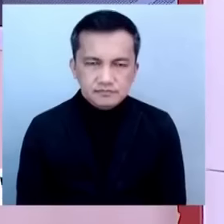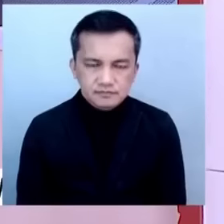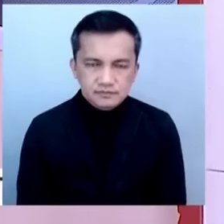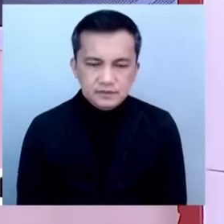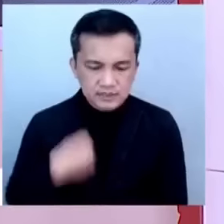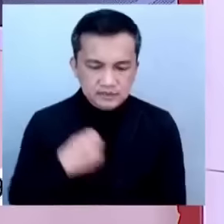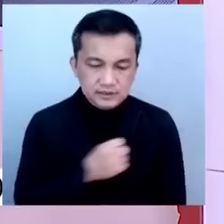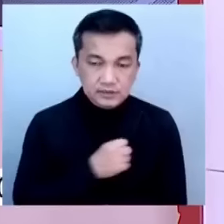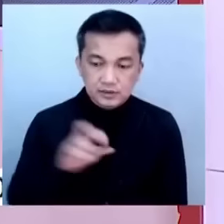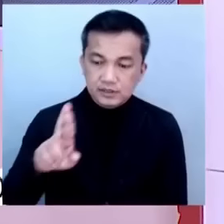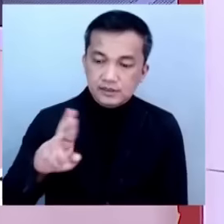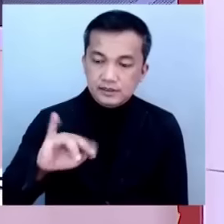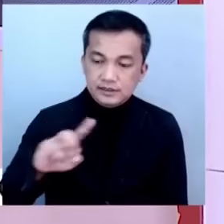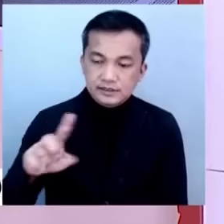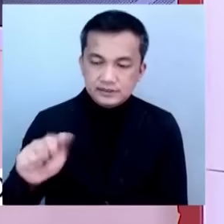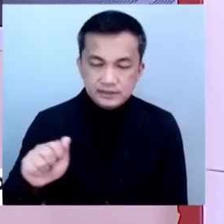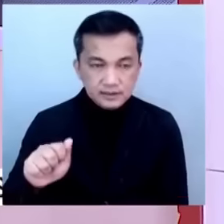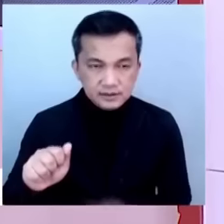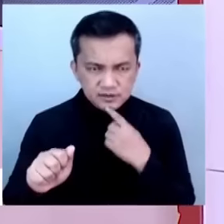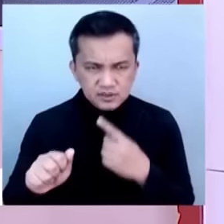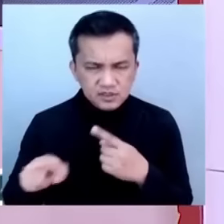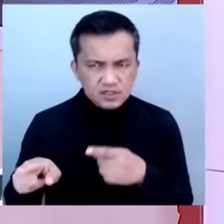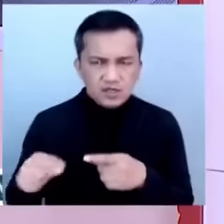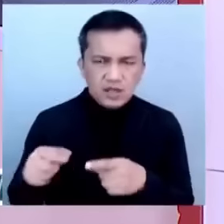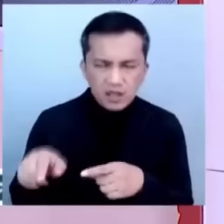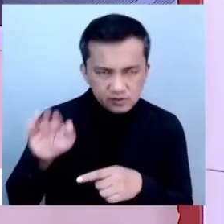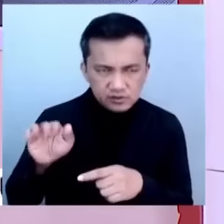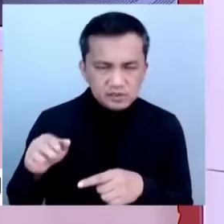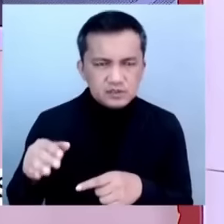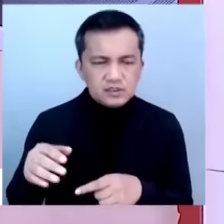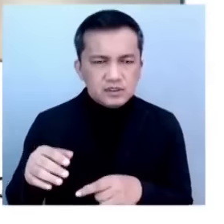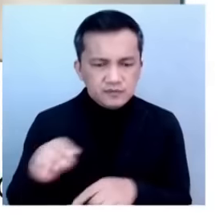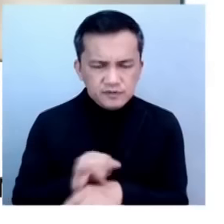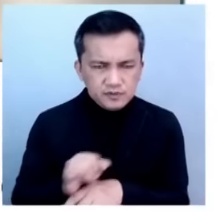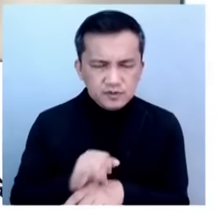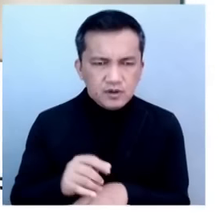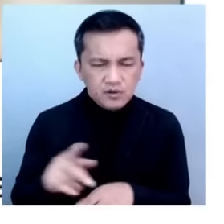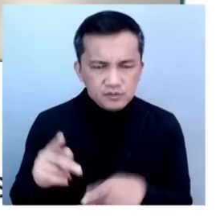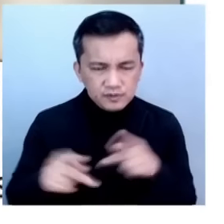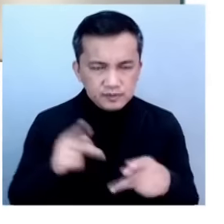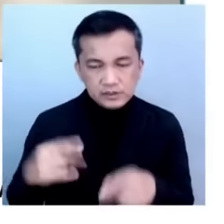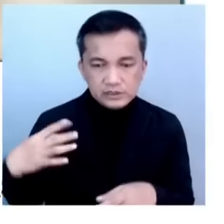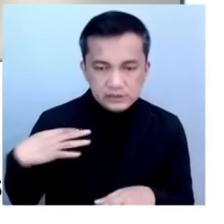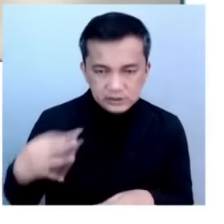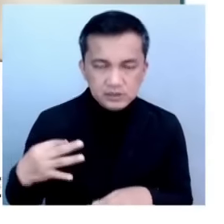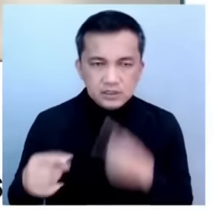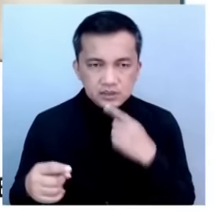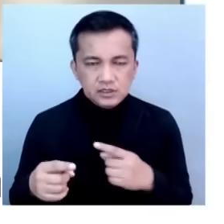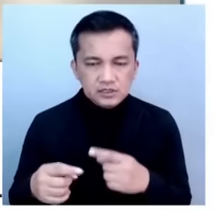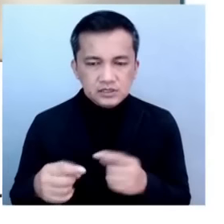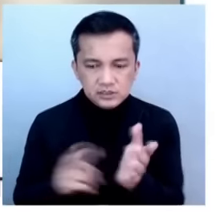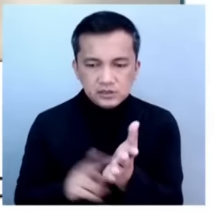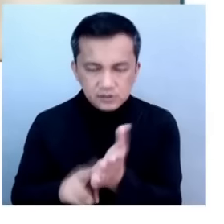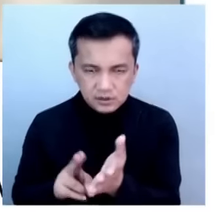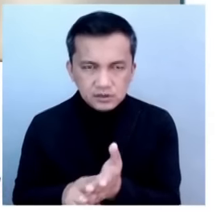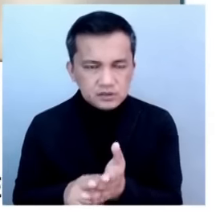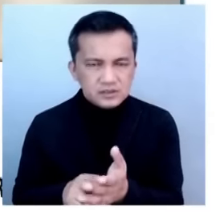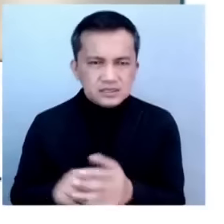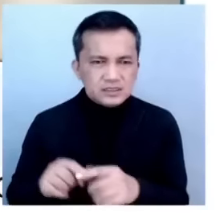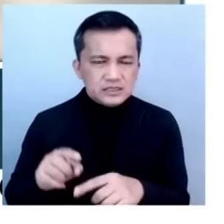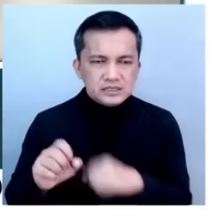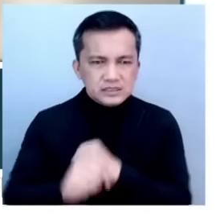Risa Ontiveros hits efforts for a people's initiative for charter change. Ontiveros says the signature campaign cannot even be